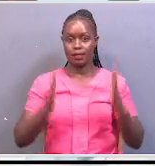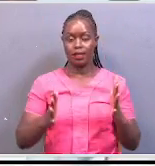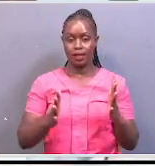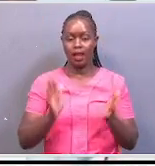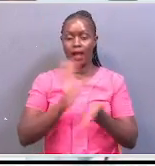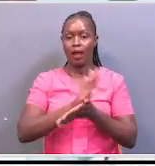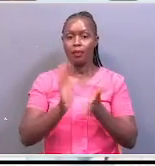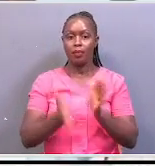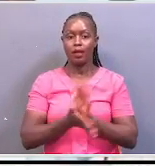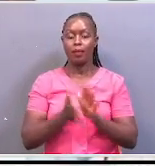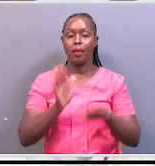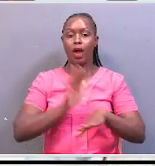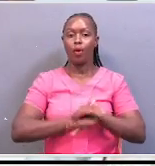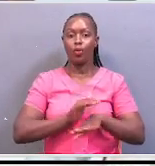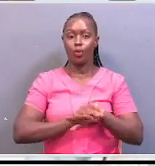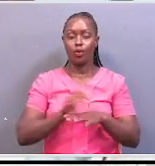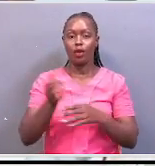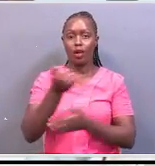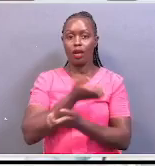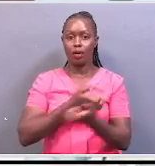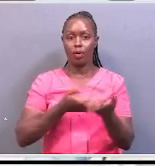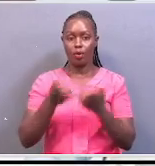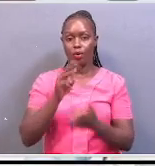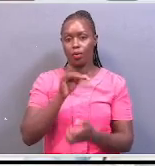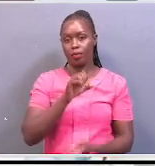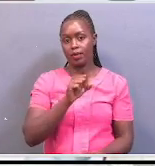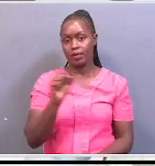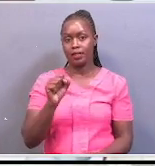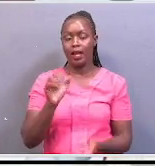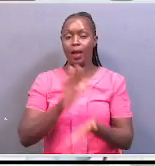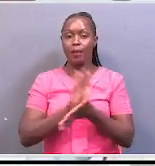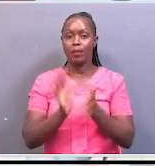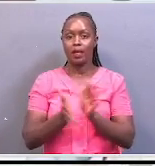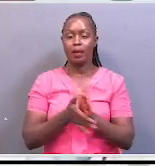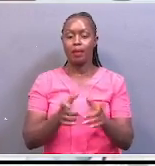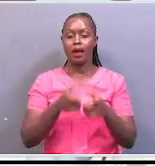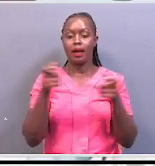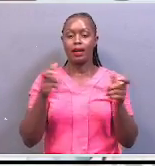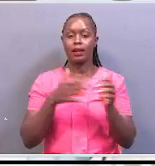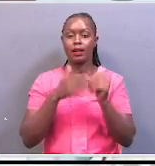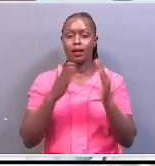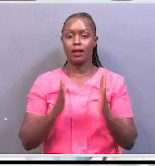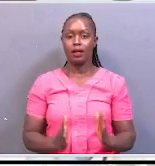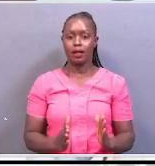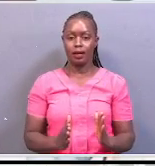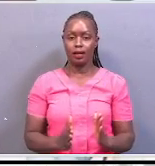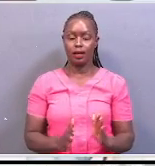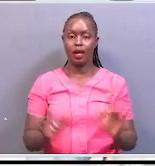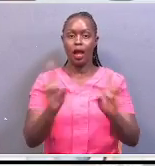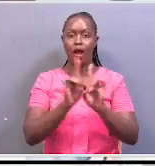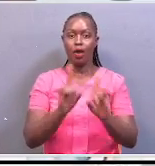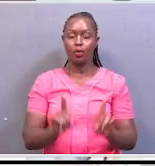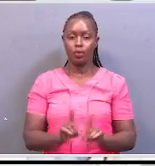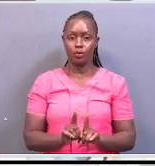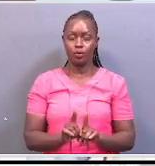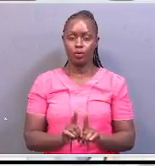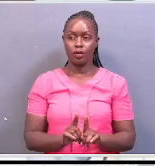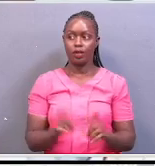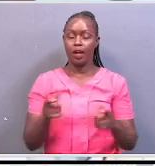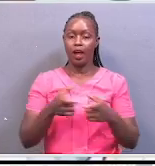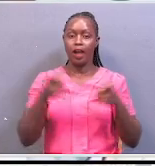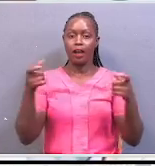He became a great economist. He became a great leader. And of course, a